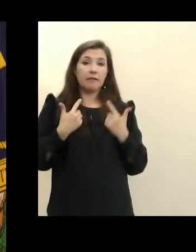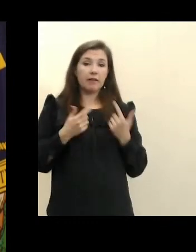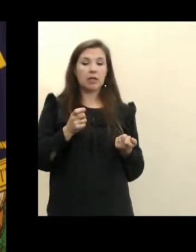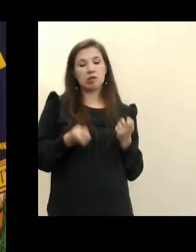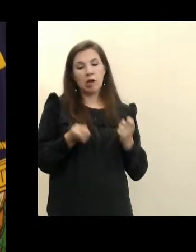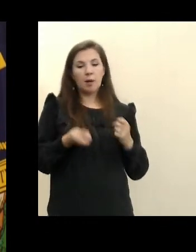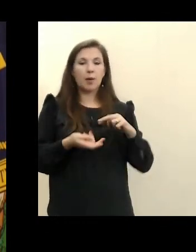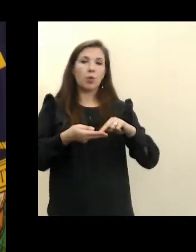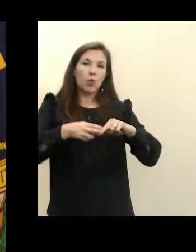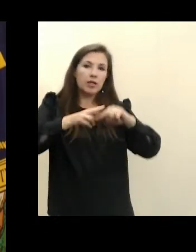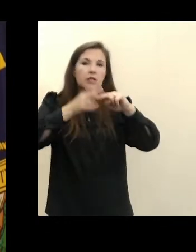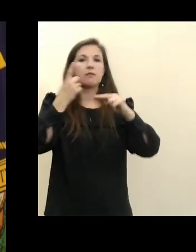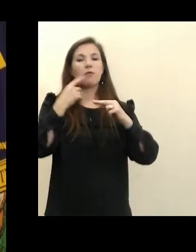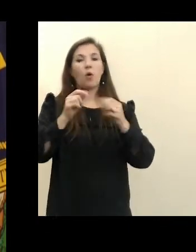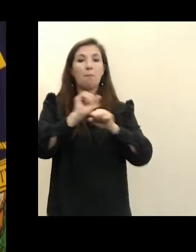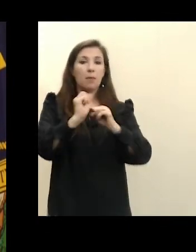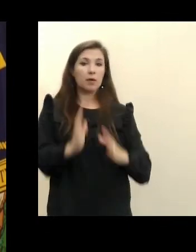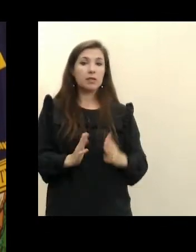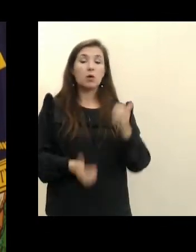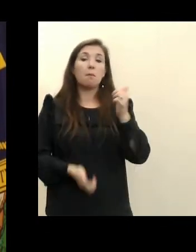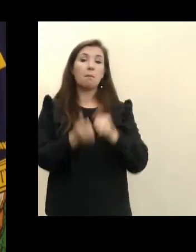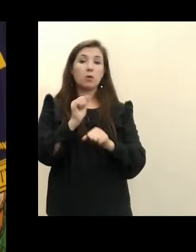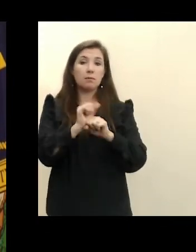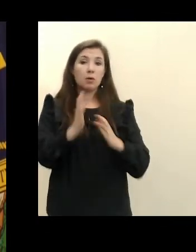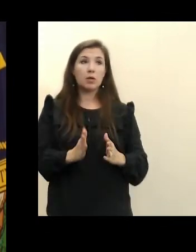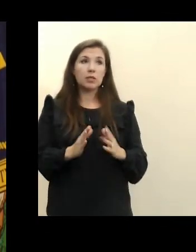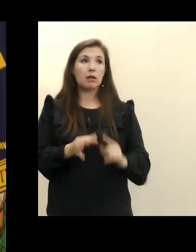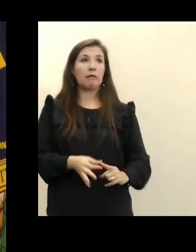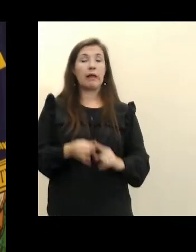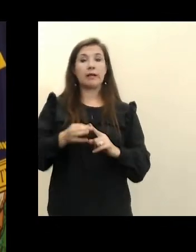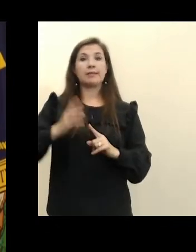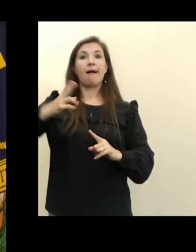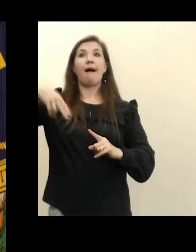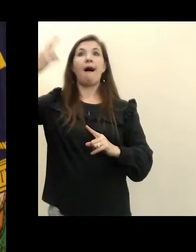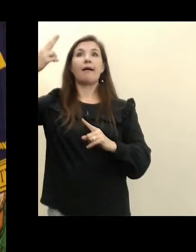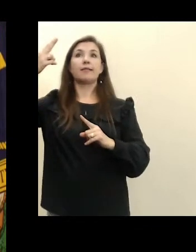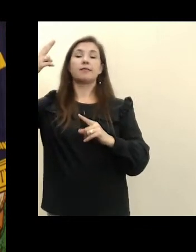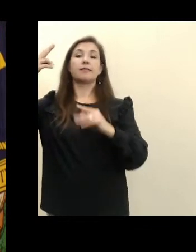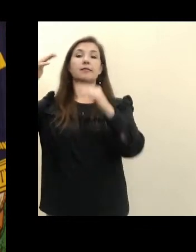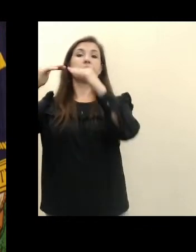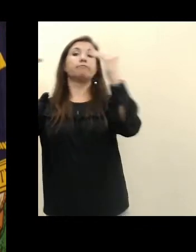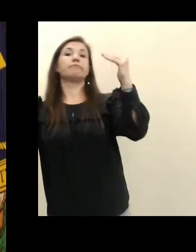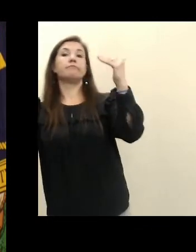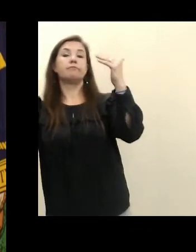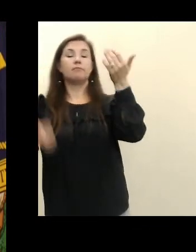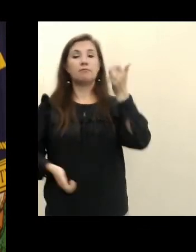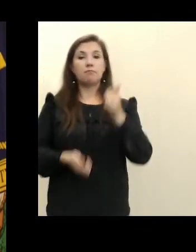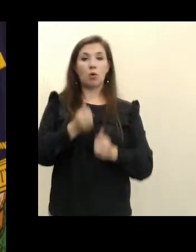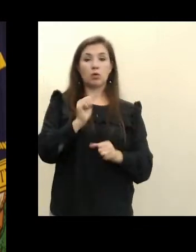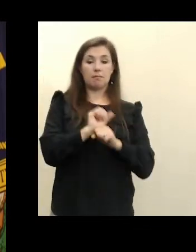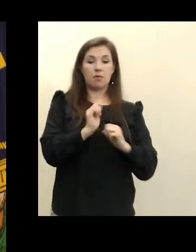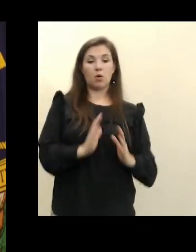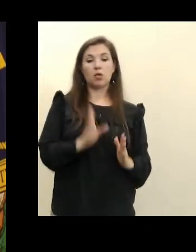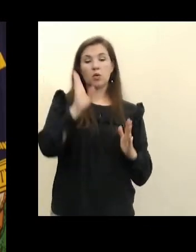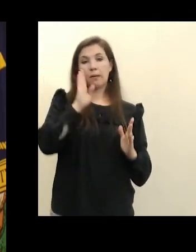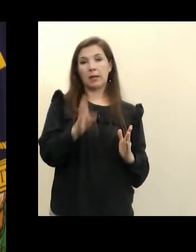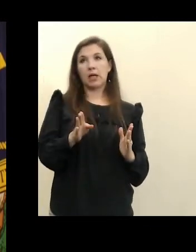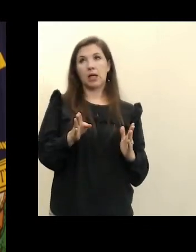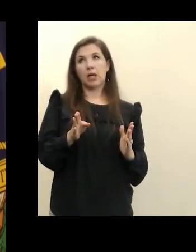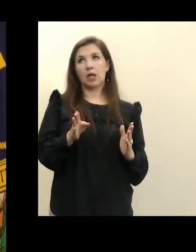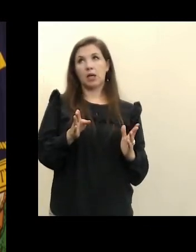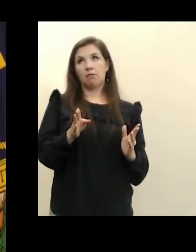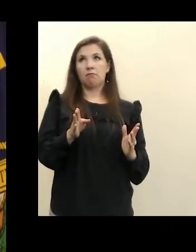raises for employees. So most employees, unless they're at the highest scale, most employees will be